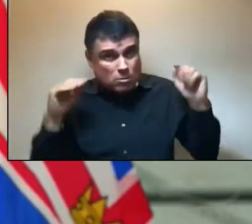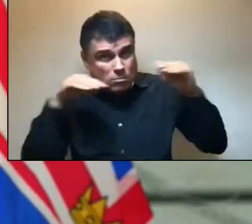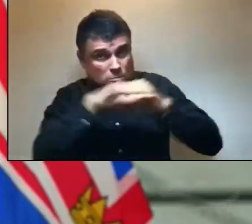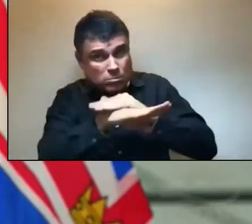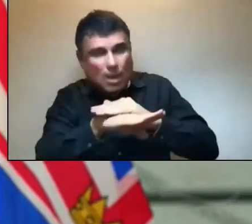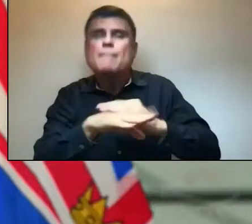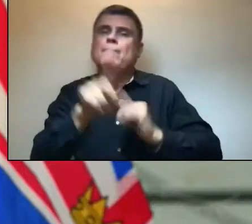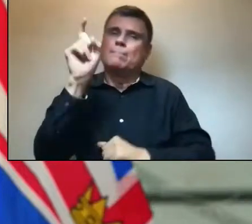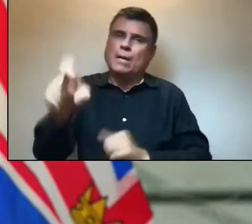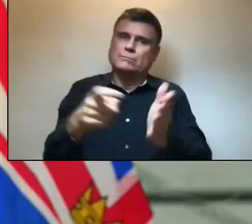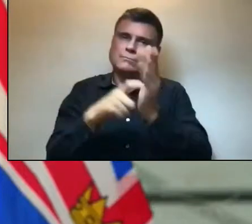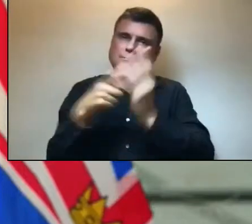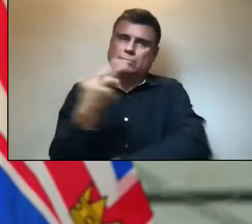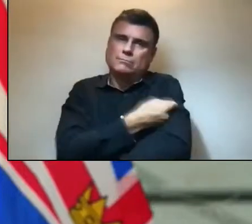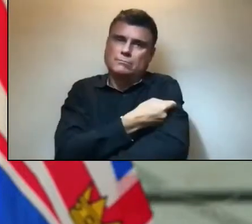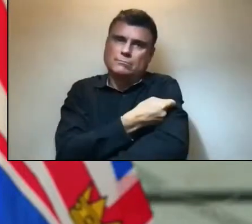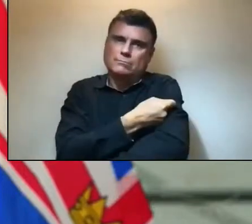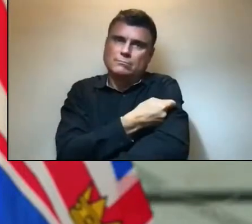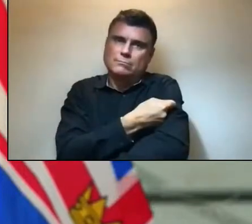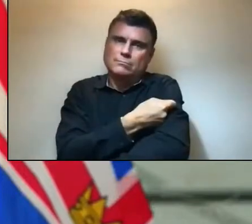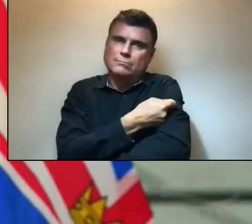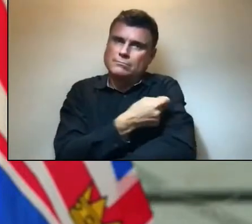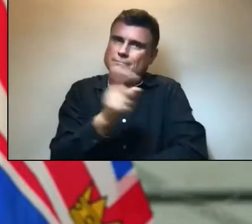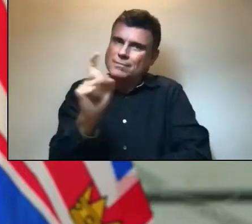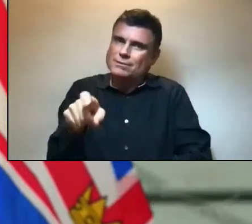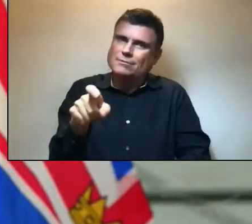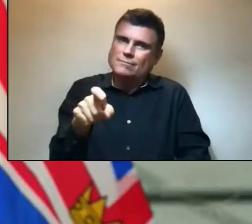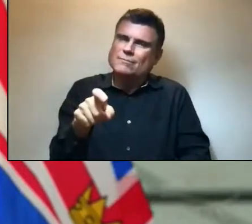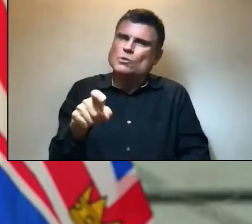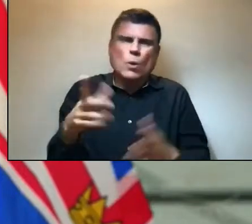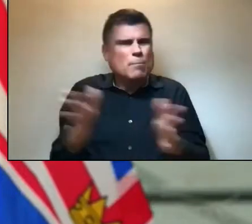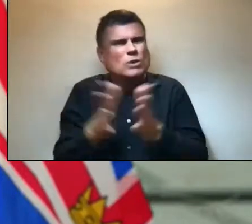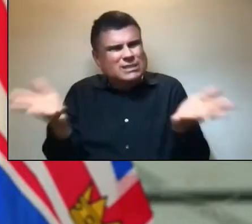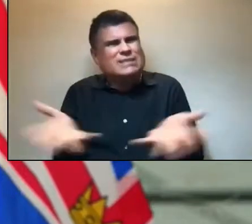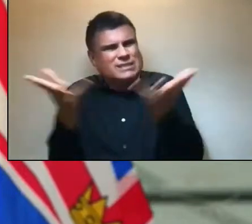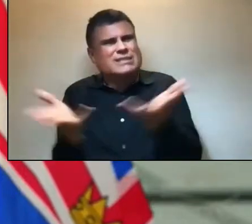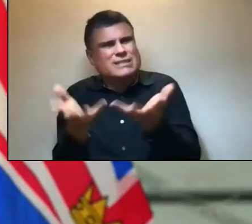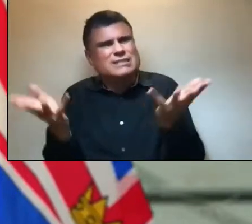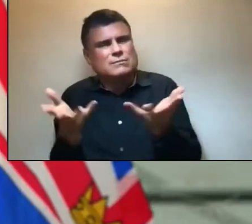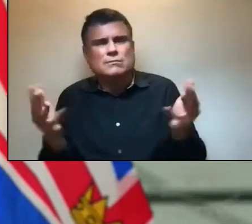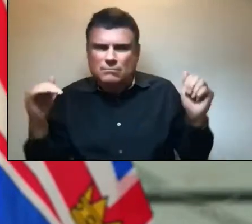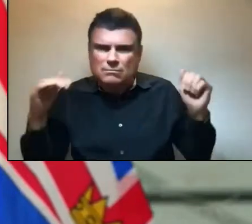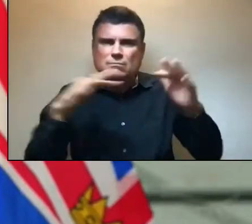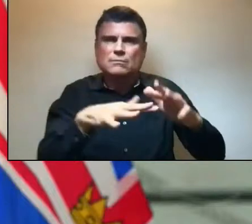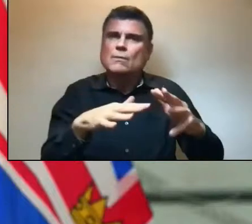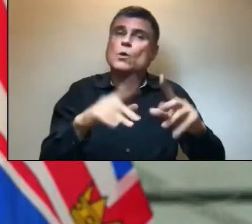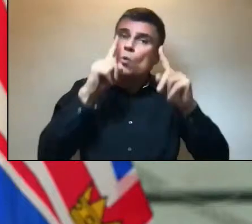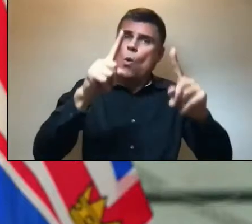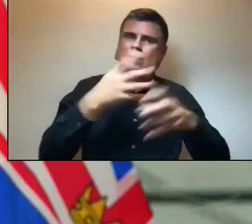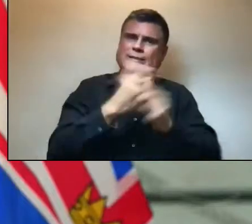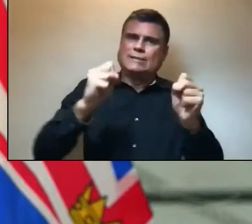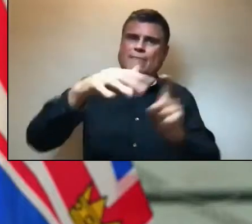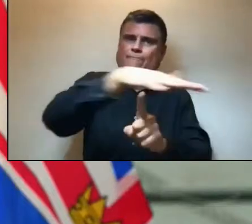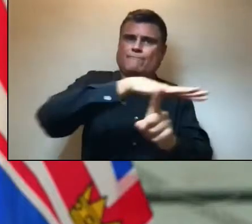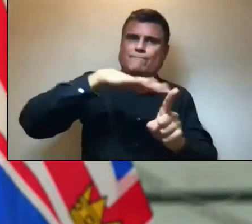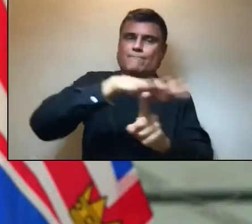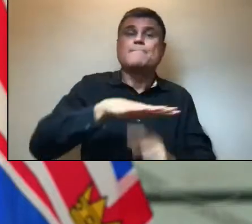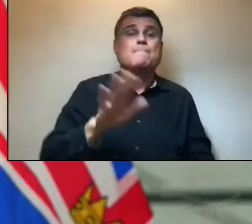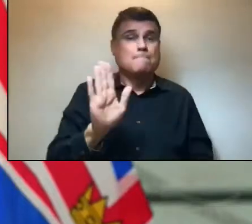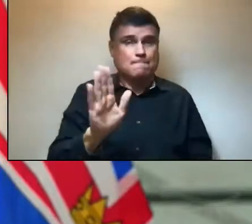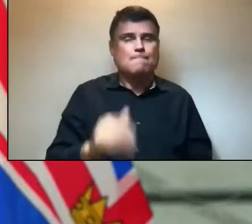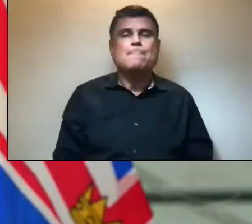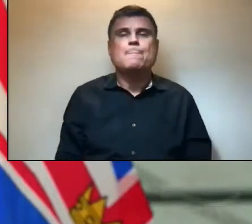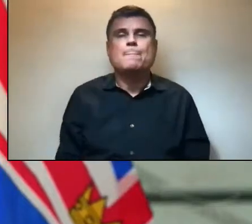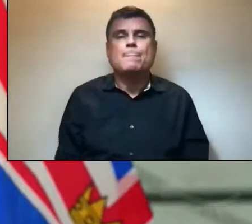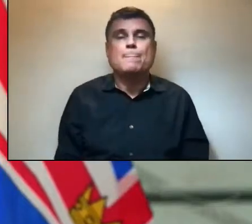do their part to make it a safe environment as much as possible for people. Where we do have is mask